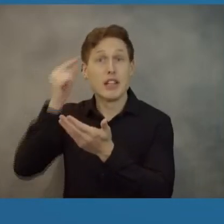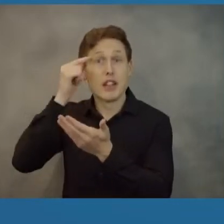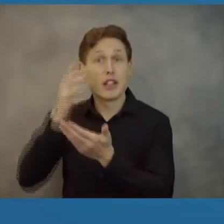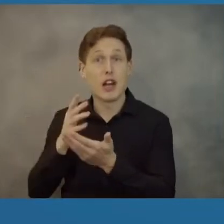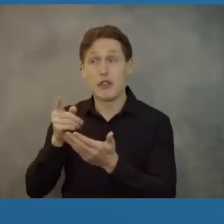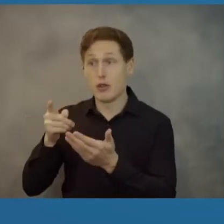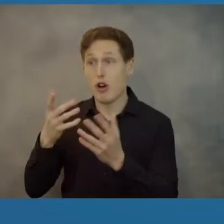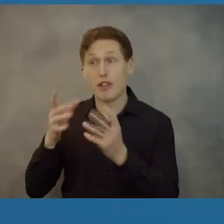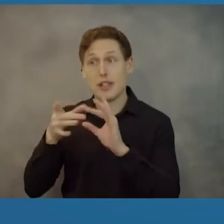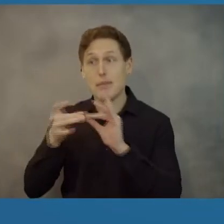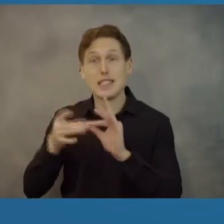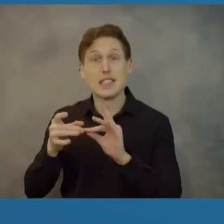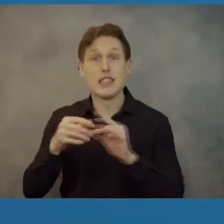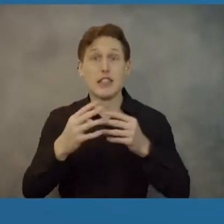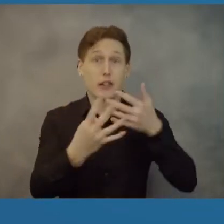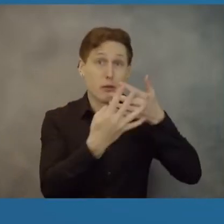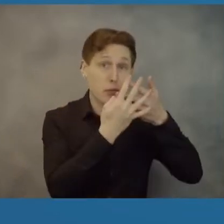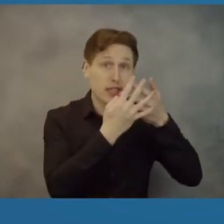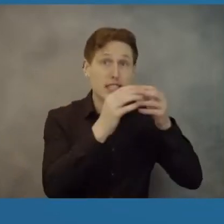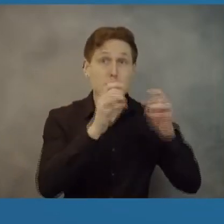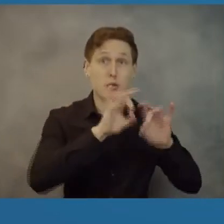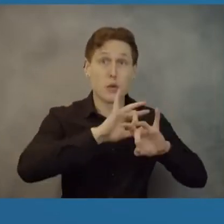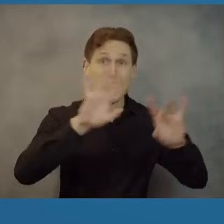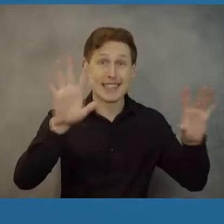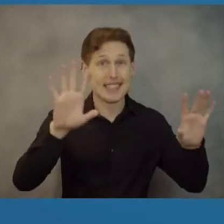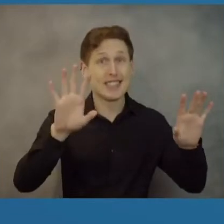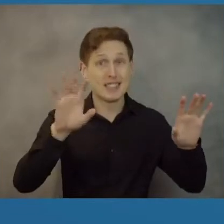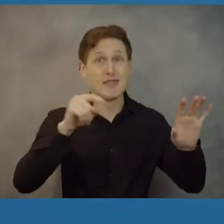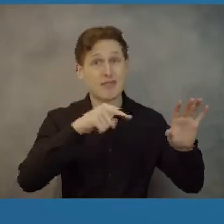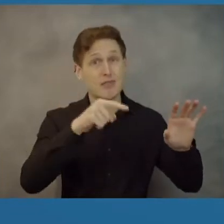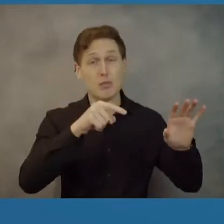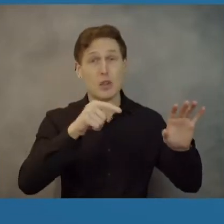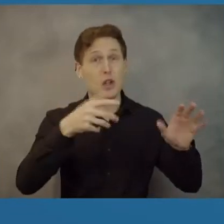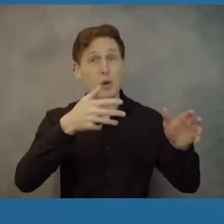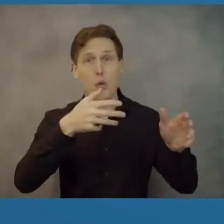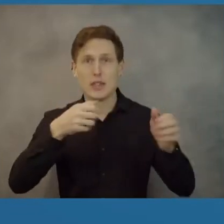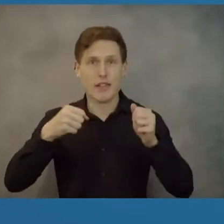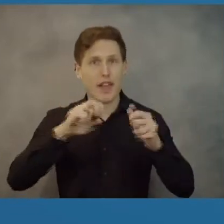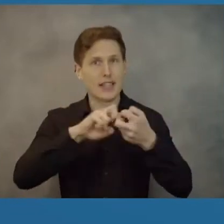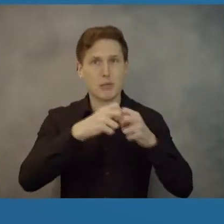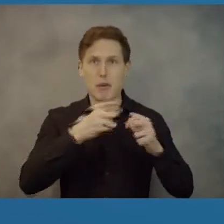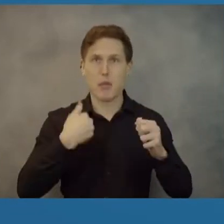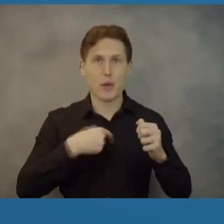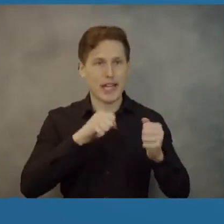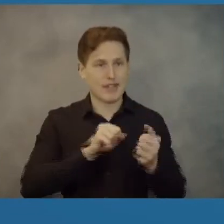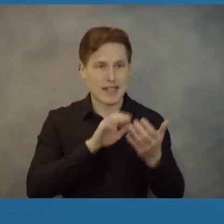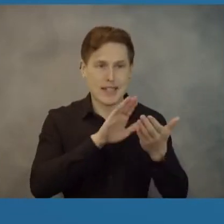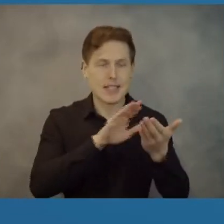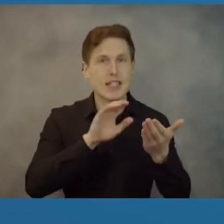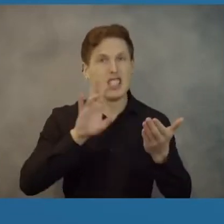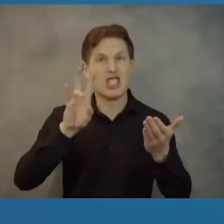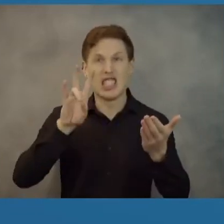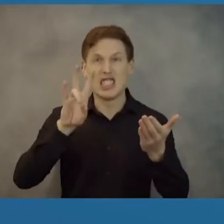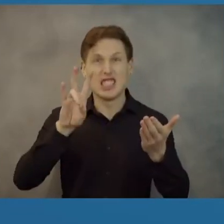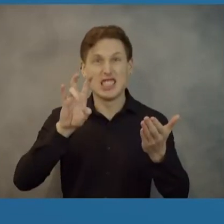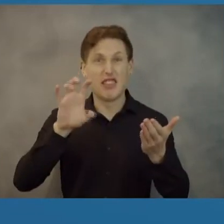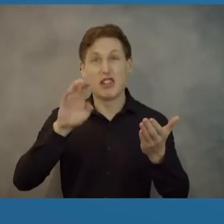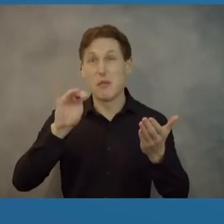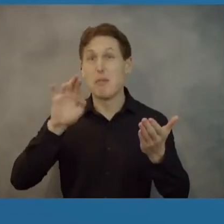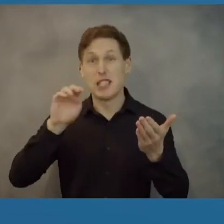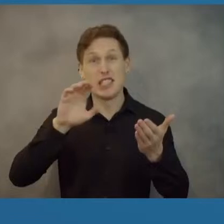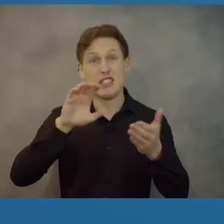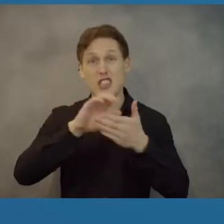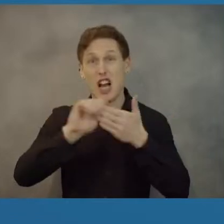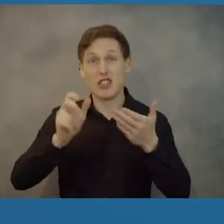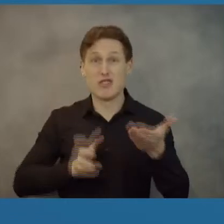which we're financing at a pretty fast clip. We're anticipating about $700 million in the upcoming year for the prison